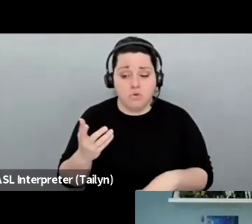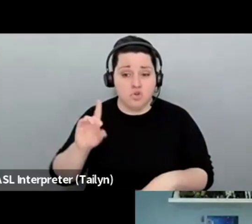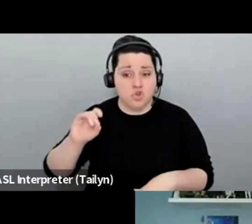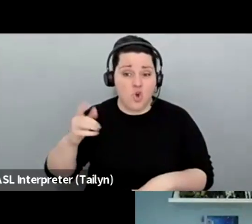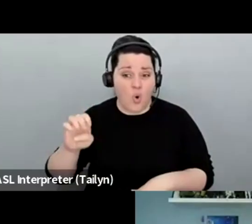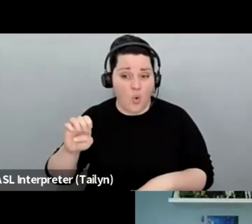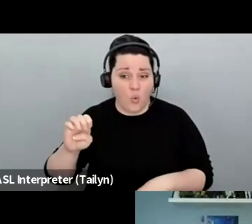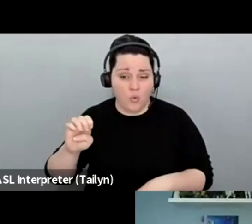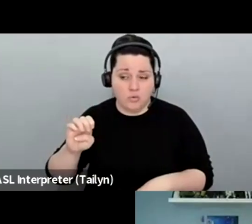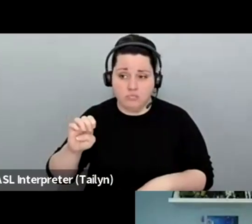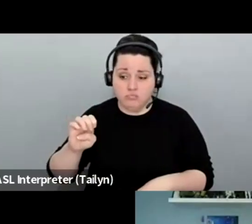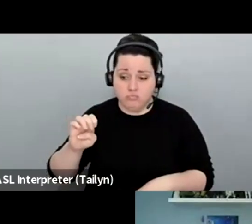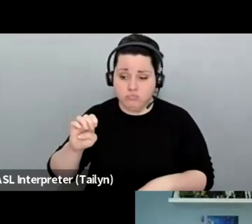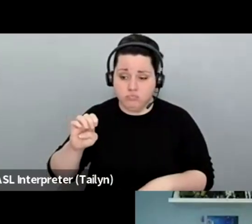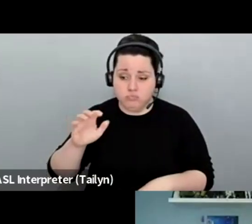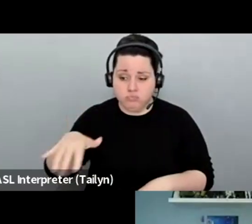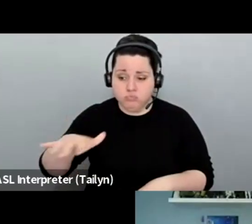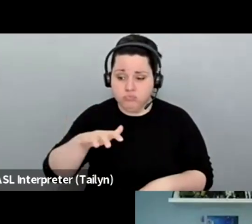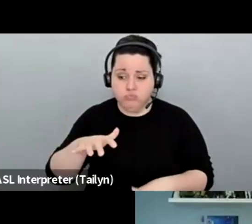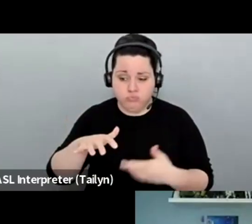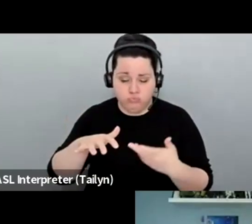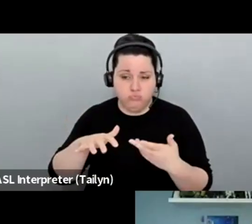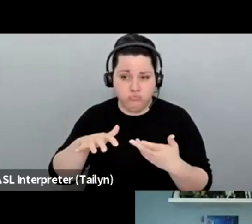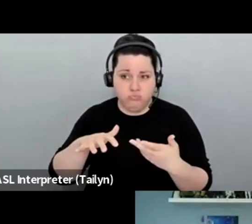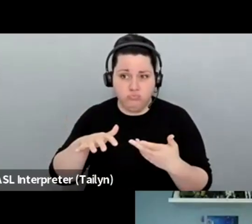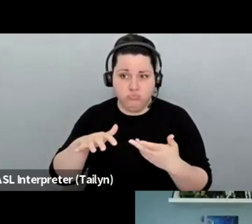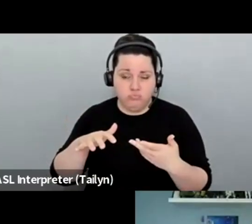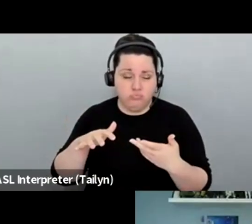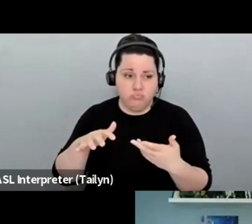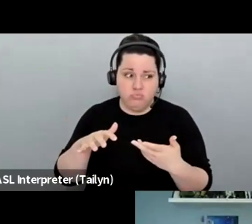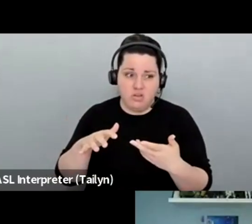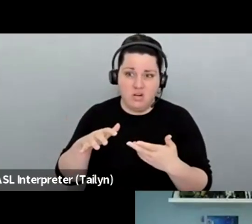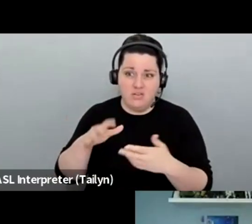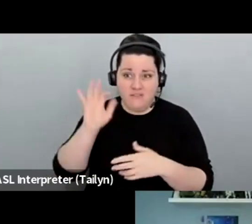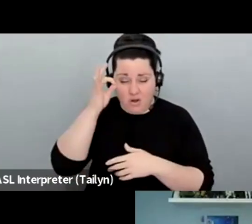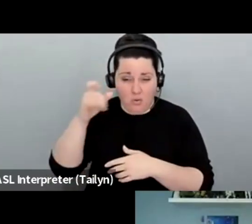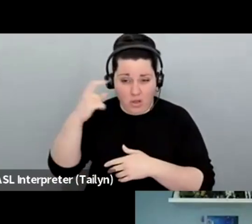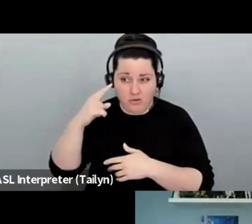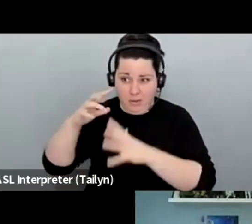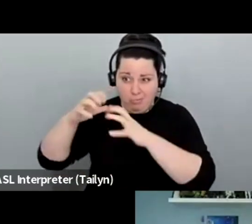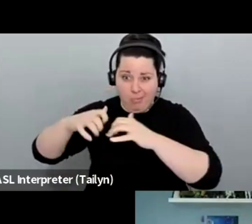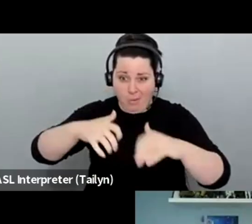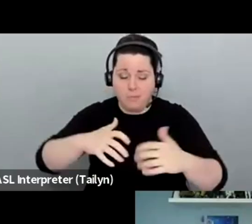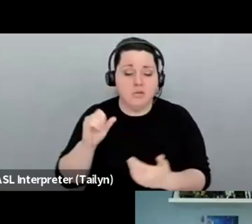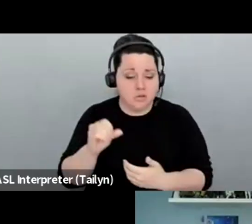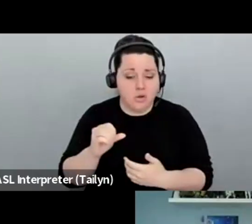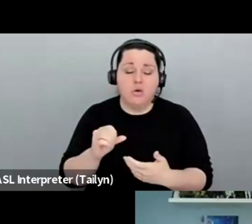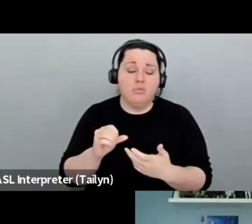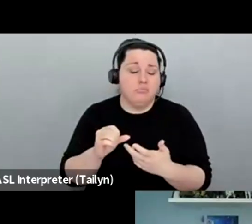Doge is going around dismantling much of the federal government. And so it was only a matter of time